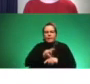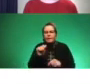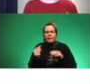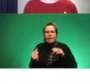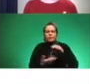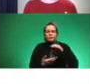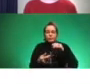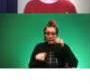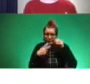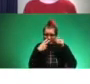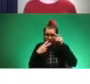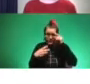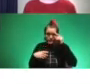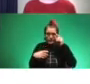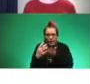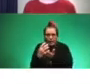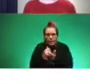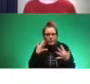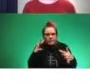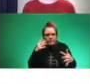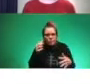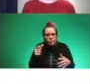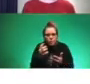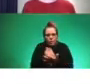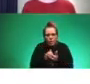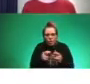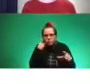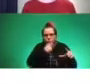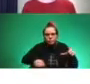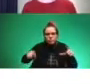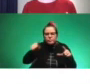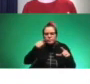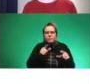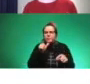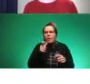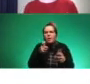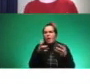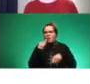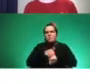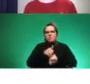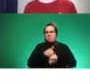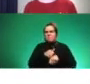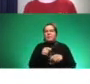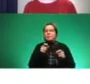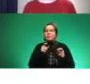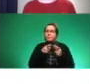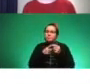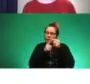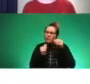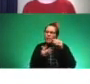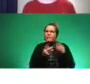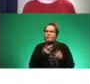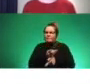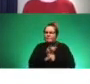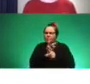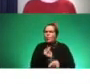see my sample collection there just beneath me. We don't need a lot of rock, and especially in Antarctica, we want to be careful about what